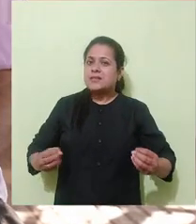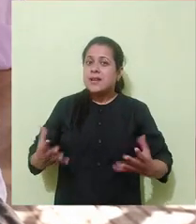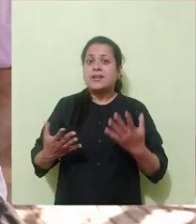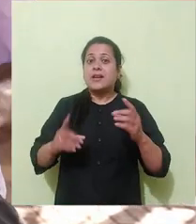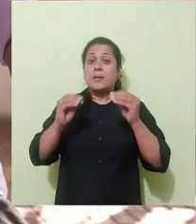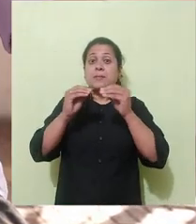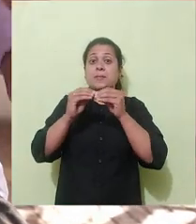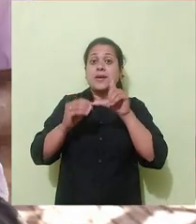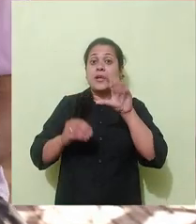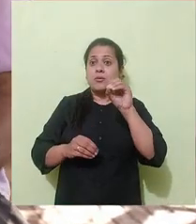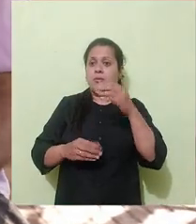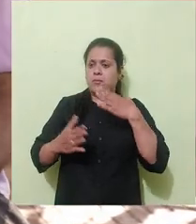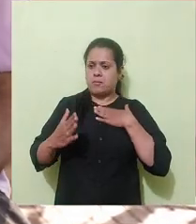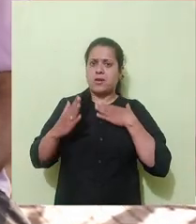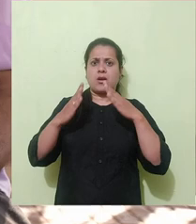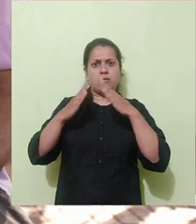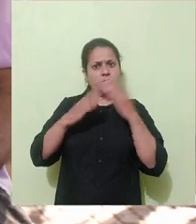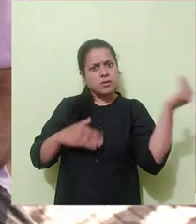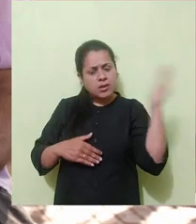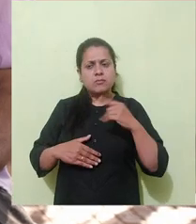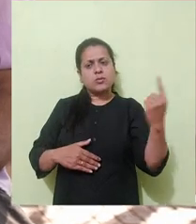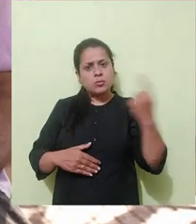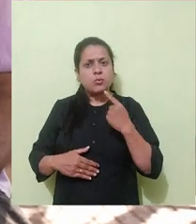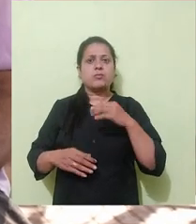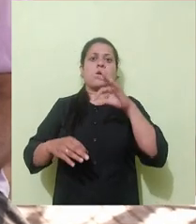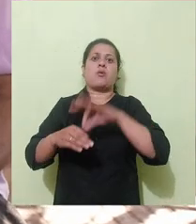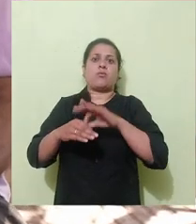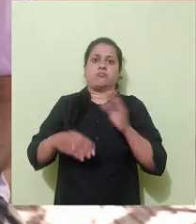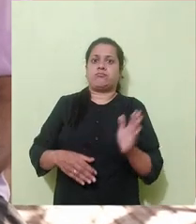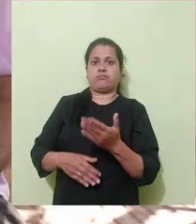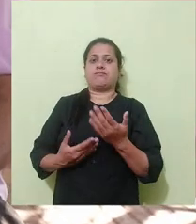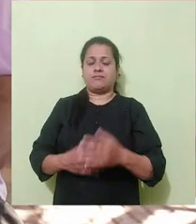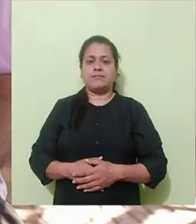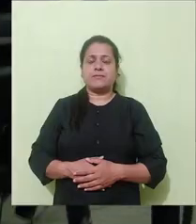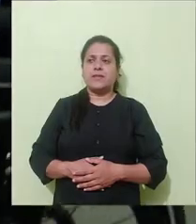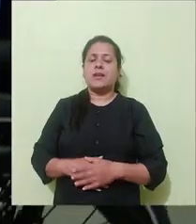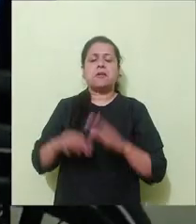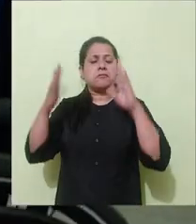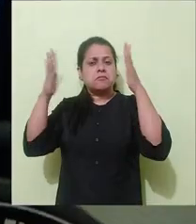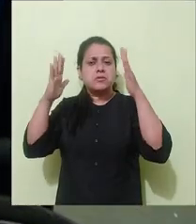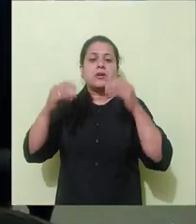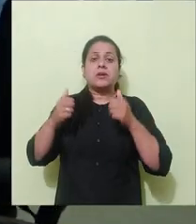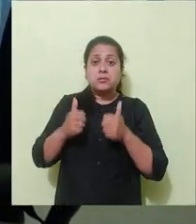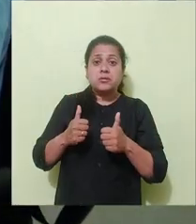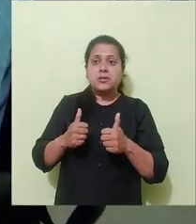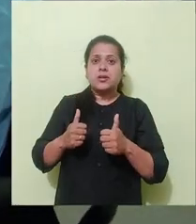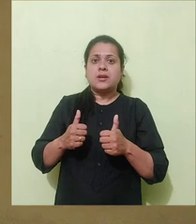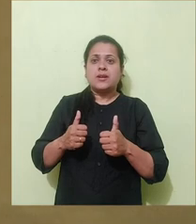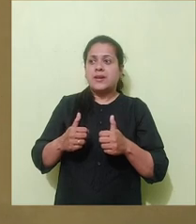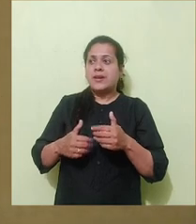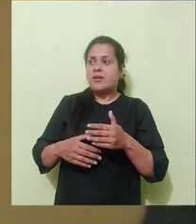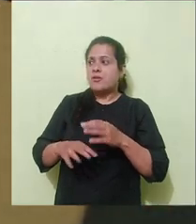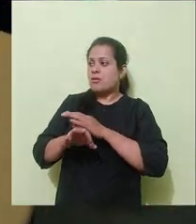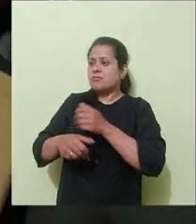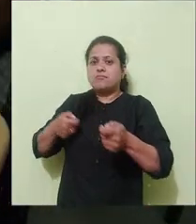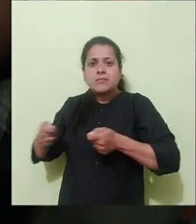beginning, BLO Chandu has come to our place. And he has asked me to come to vote. I really appreciate because these things